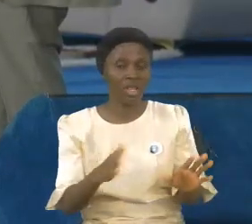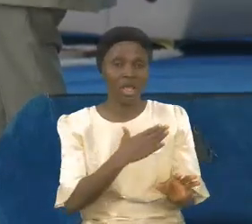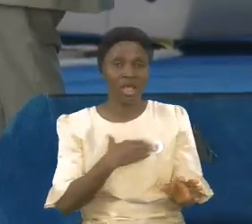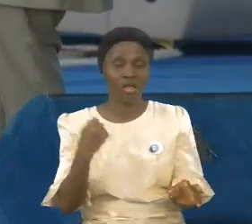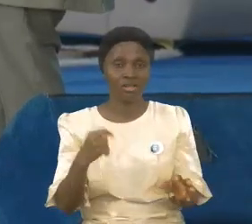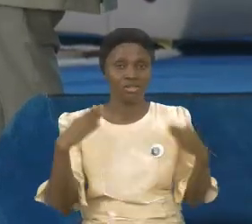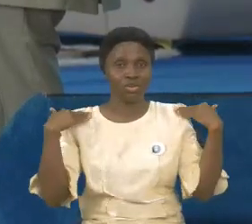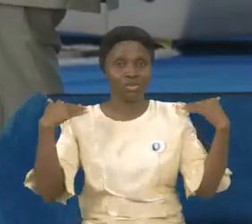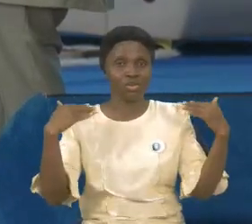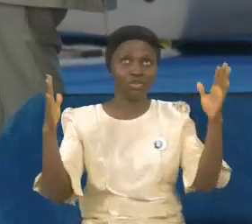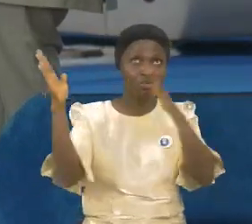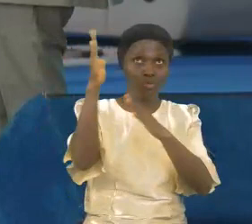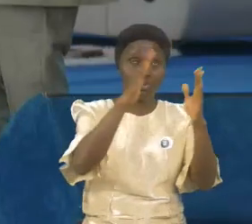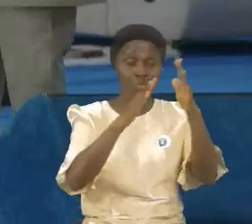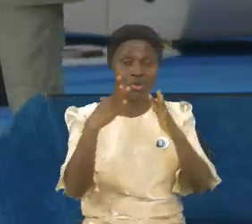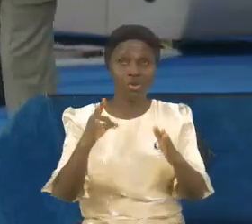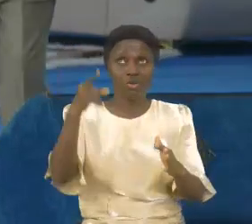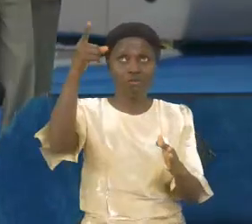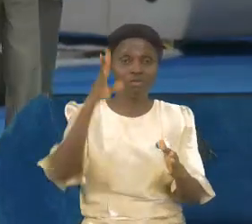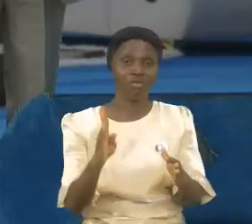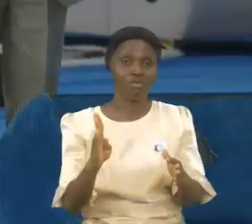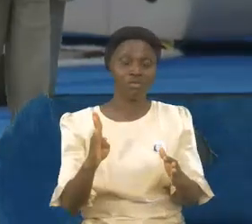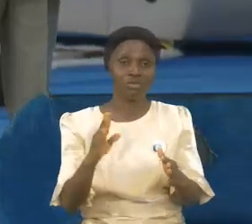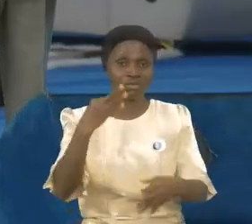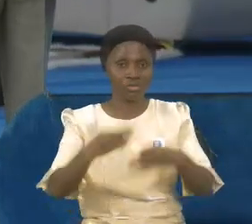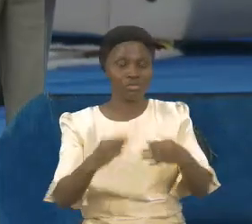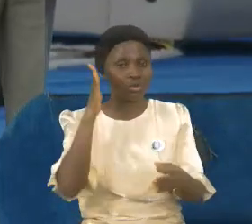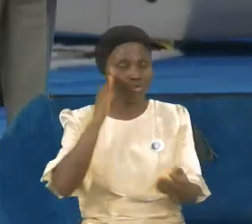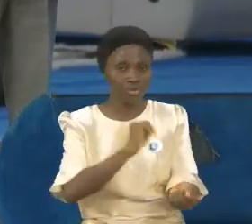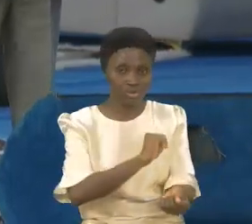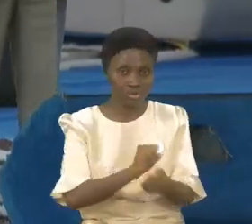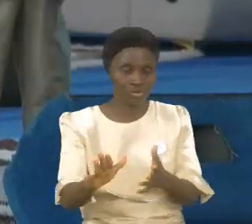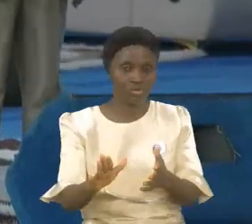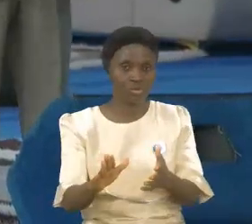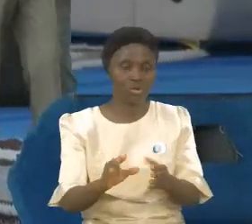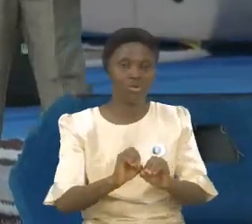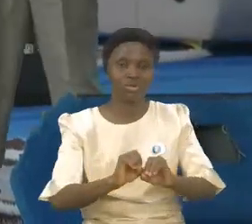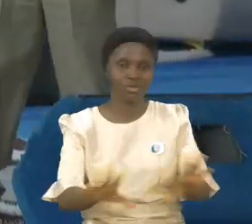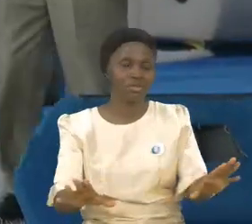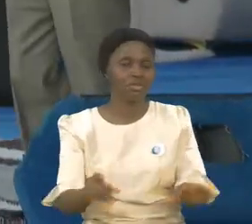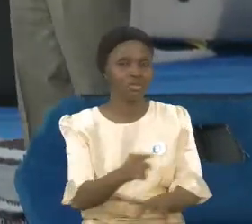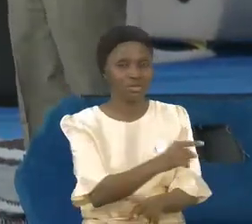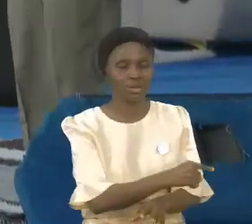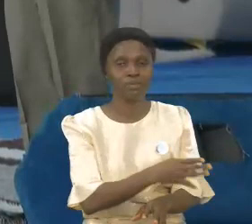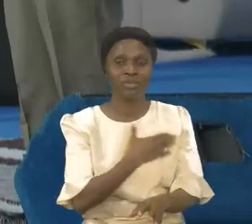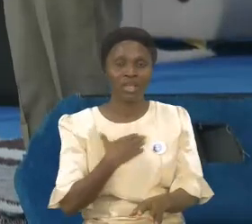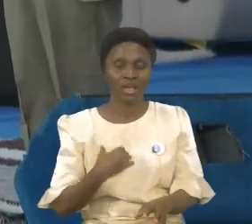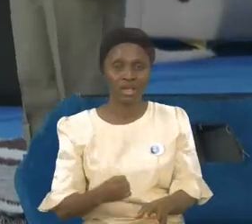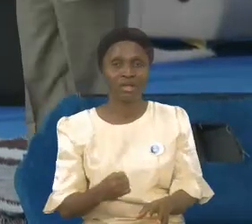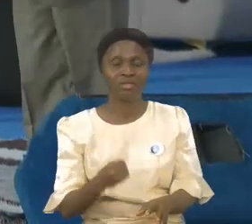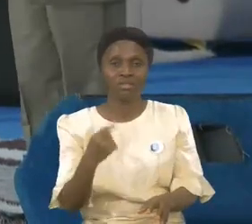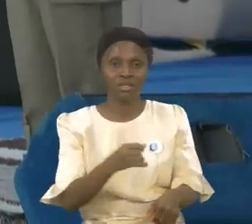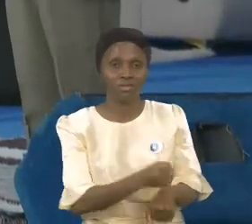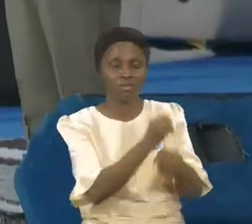will scatter them, and they'll no more be seen, and the stone will now become a mountain, and the mountain will